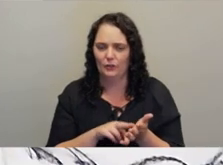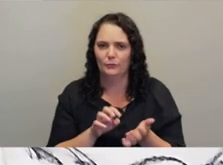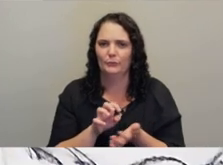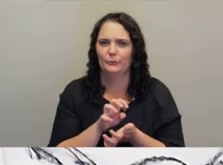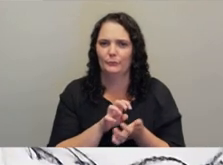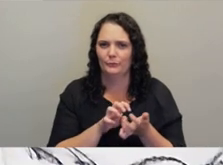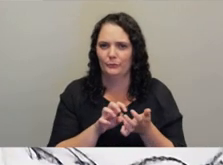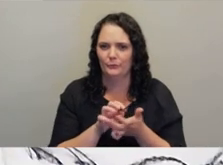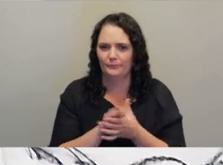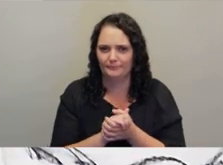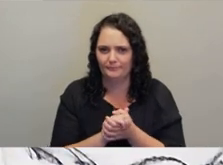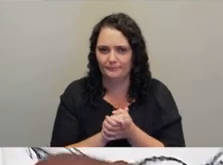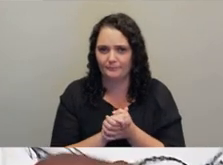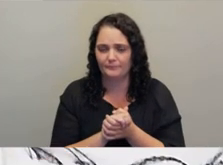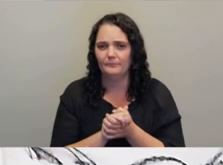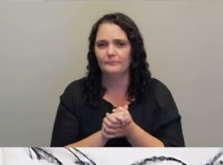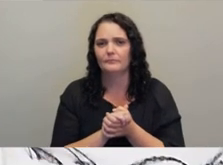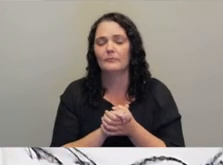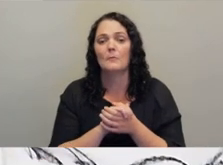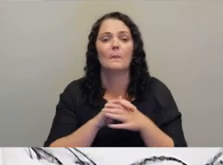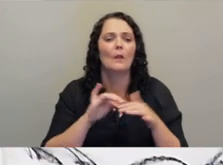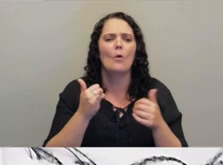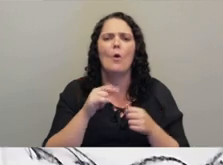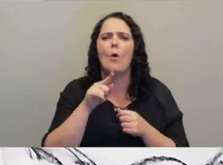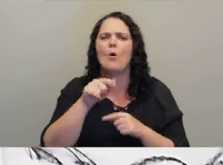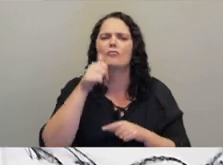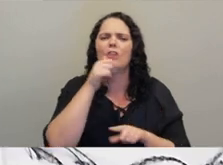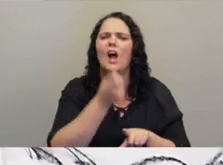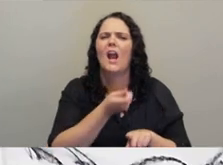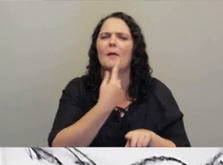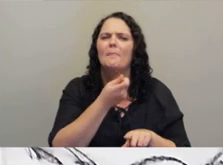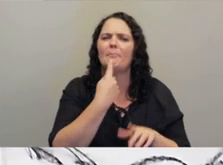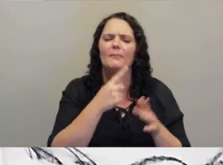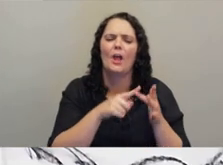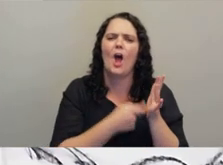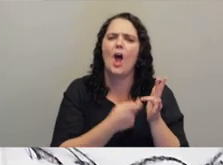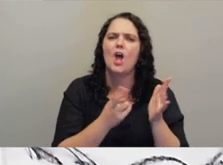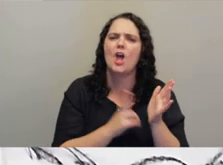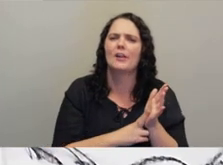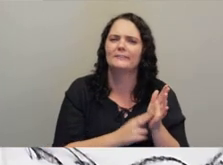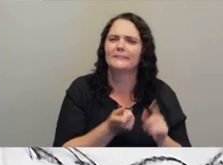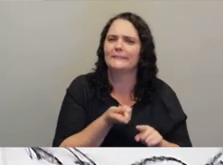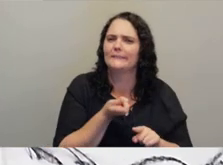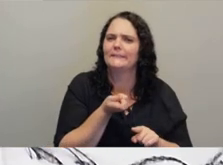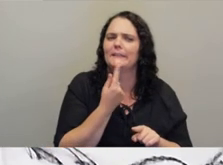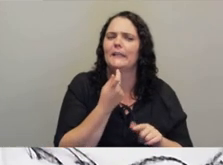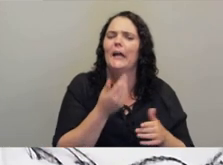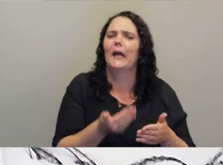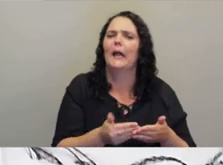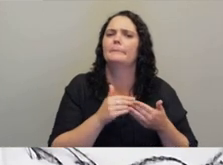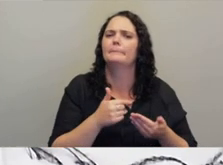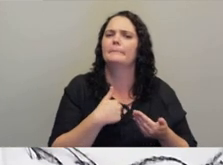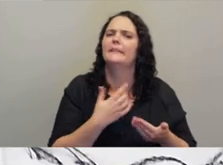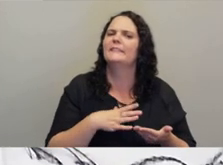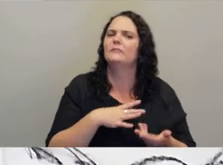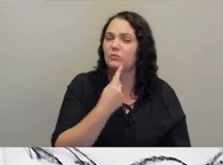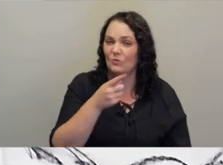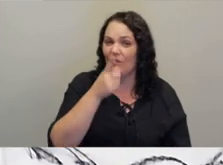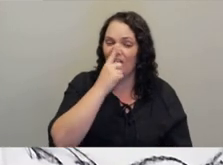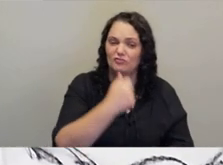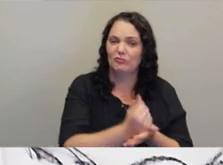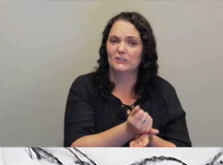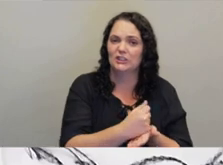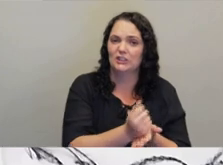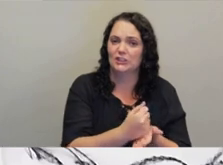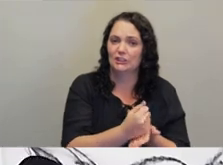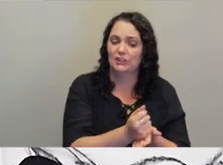use iron dietary supplements. So the kind of iron sulfate tablets you can buy at the chemist is a dietary supplement. You can crush up and